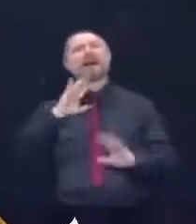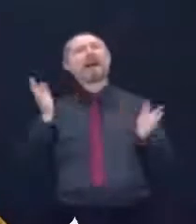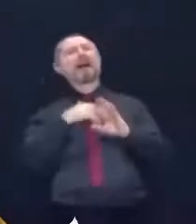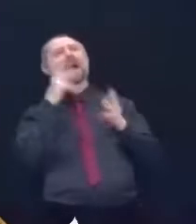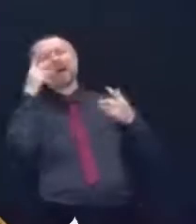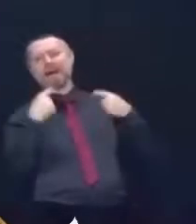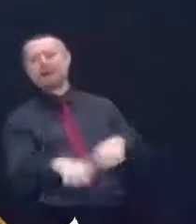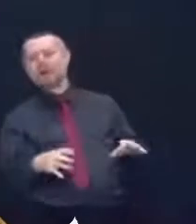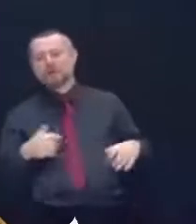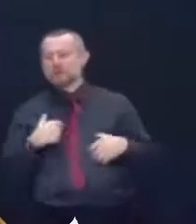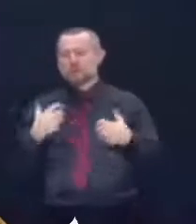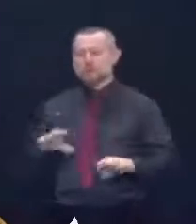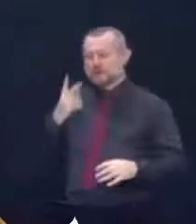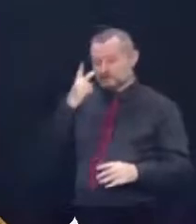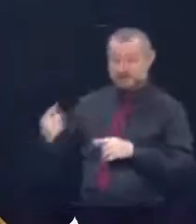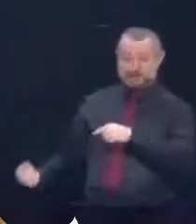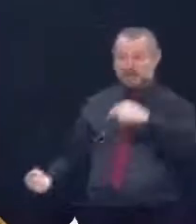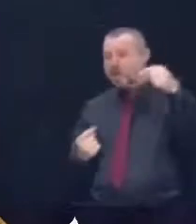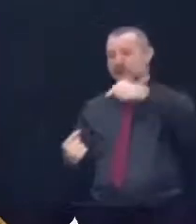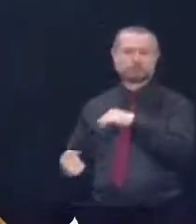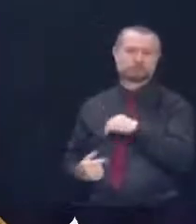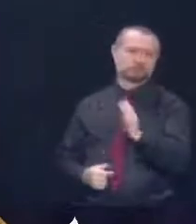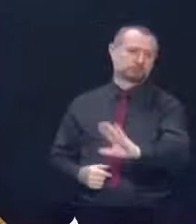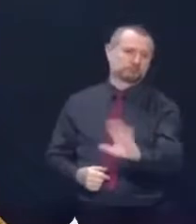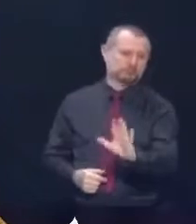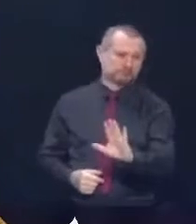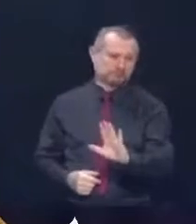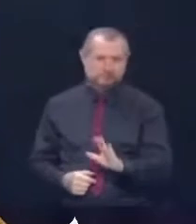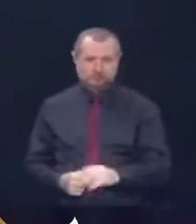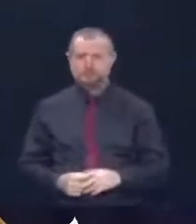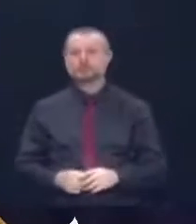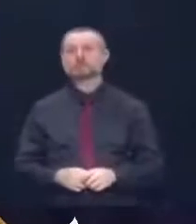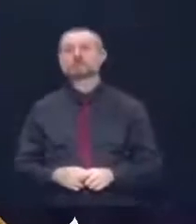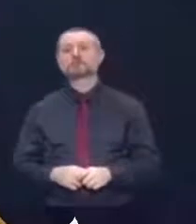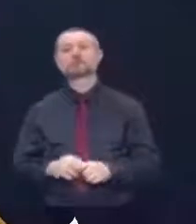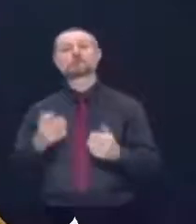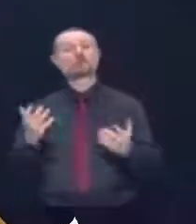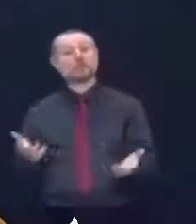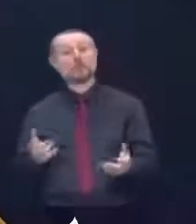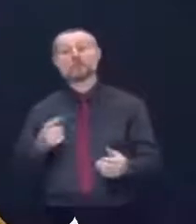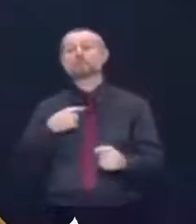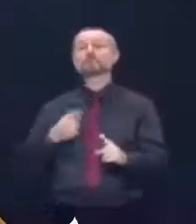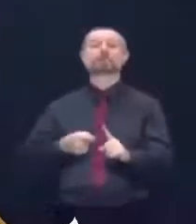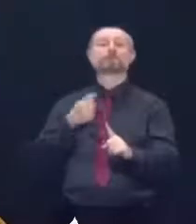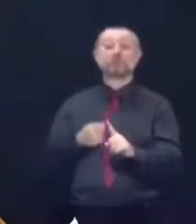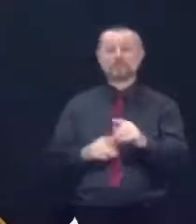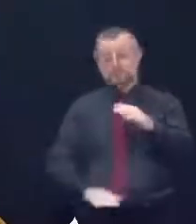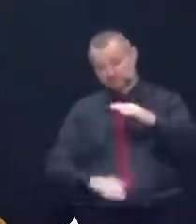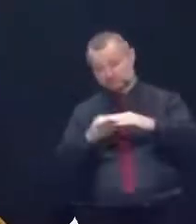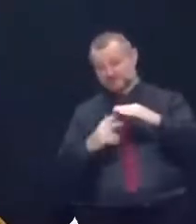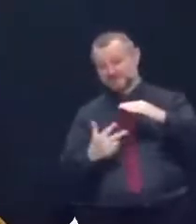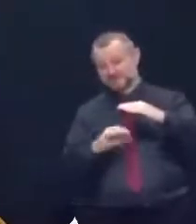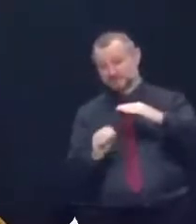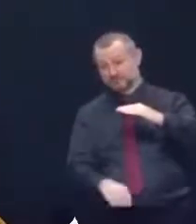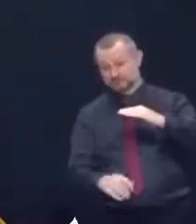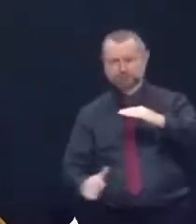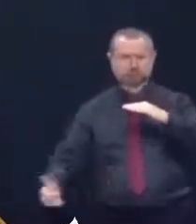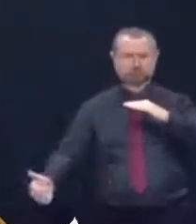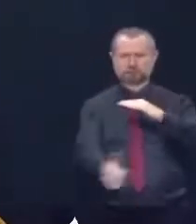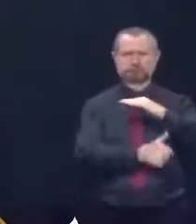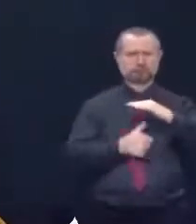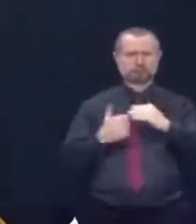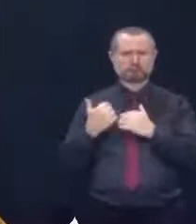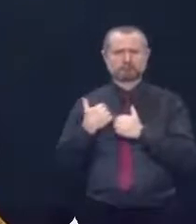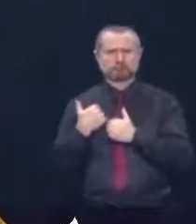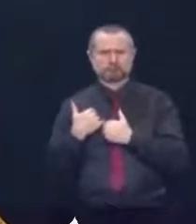not sending my students, my children. So up to 3 is up to them.